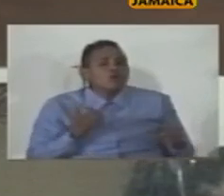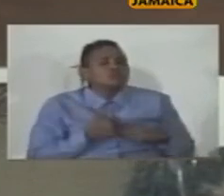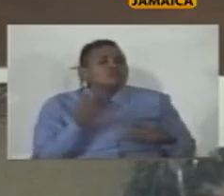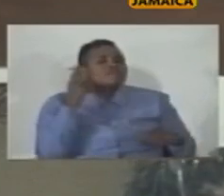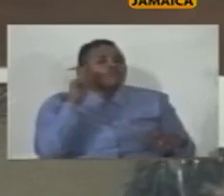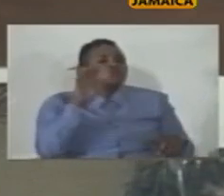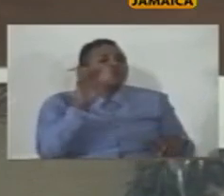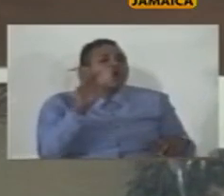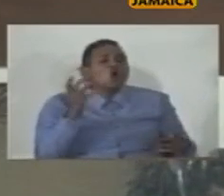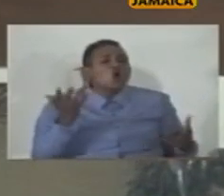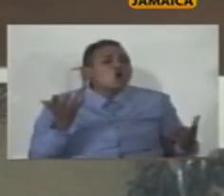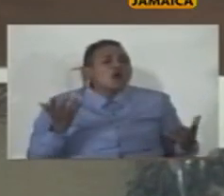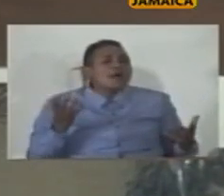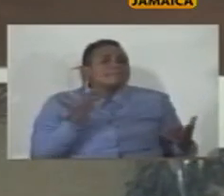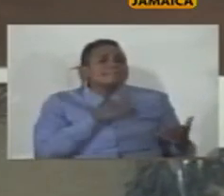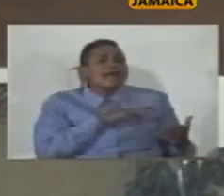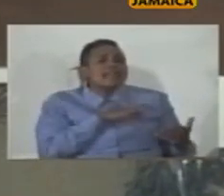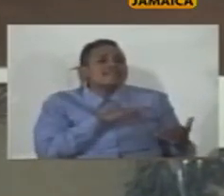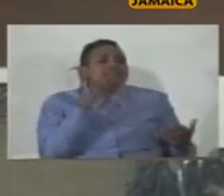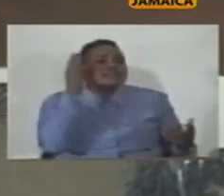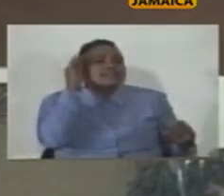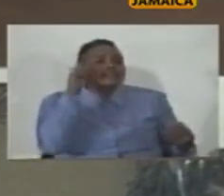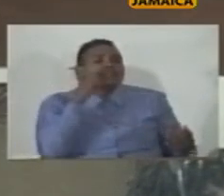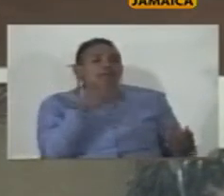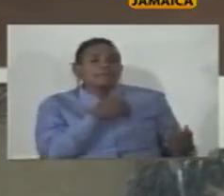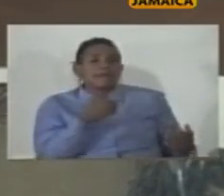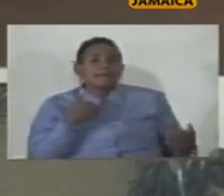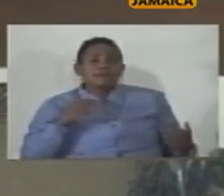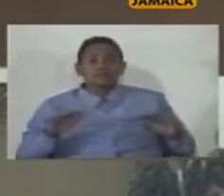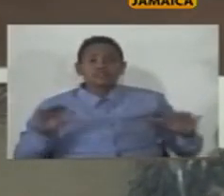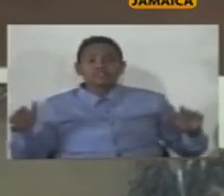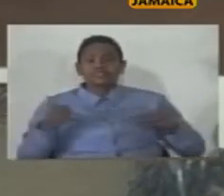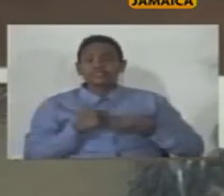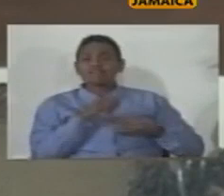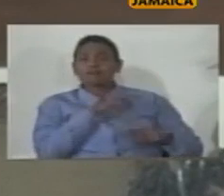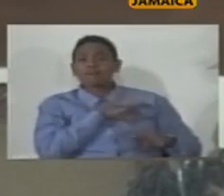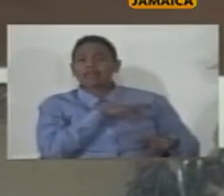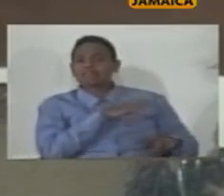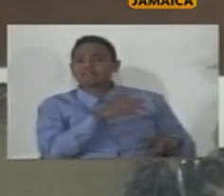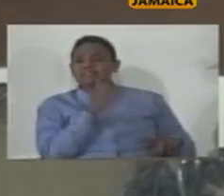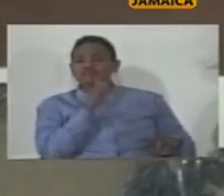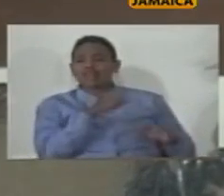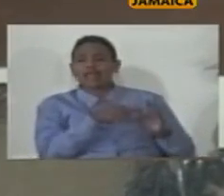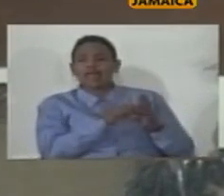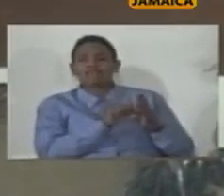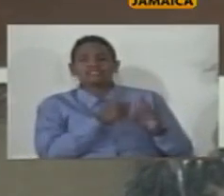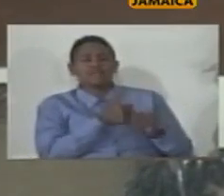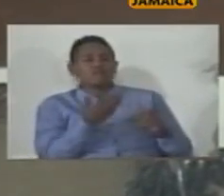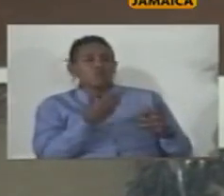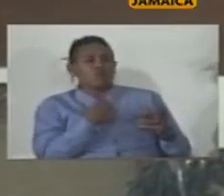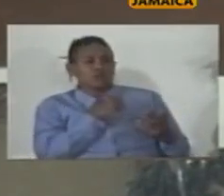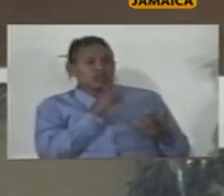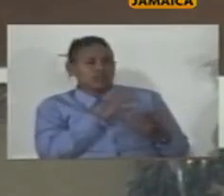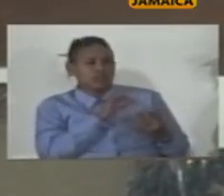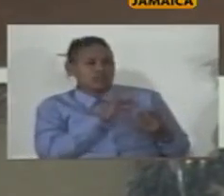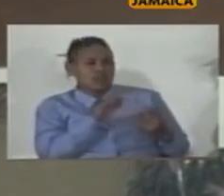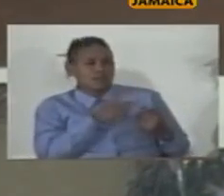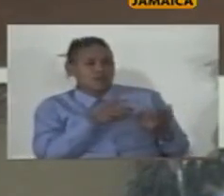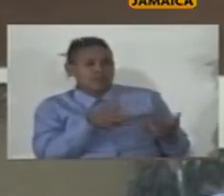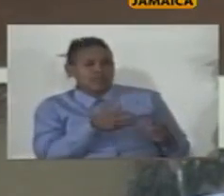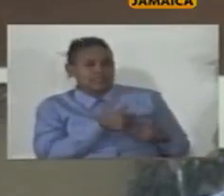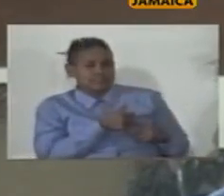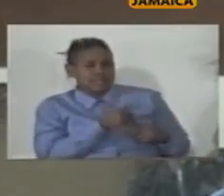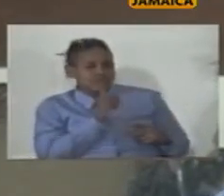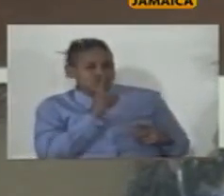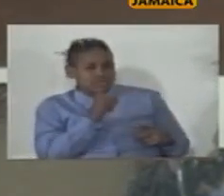your benefit and the members' benefit, emphasize that what we're speaking about here